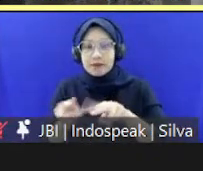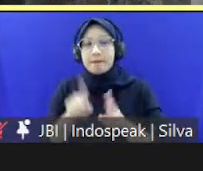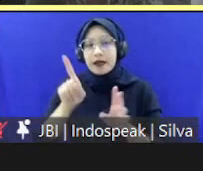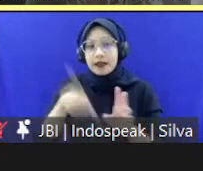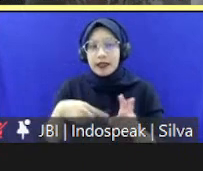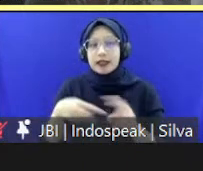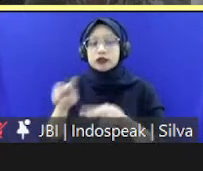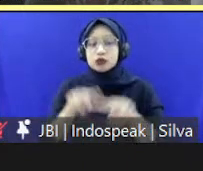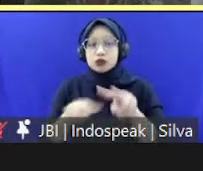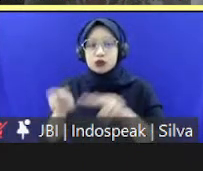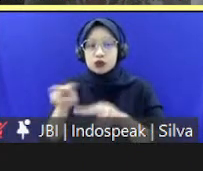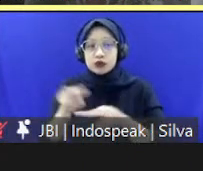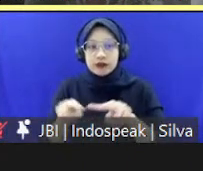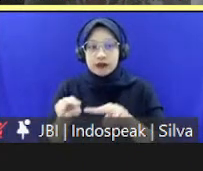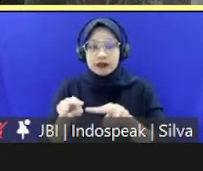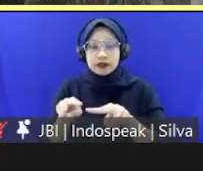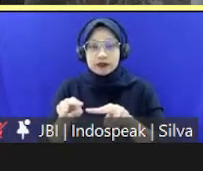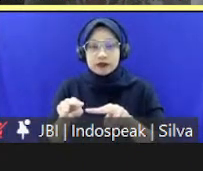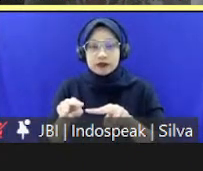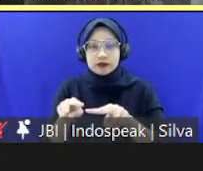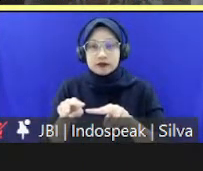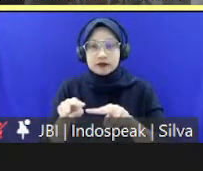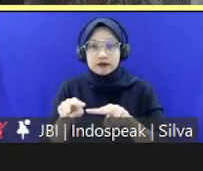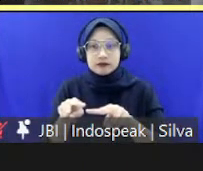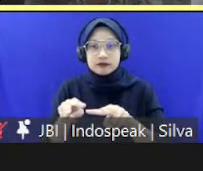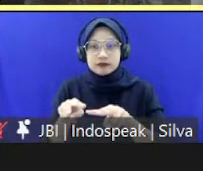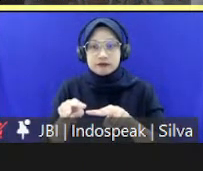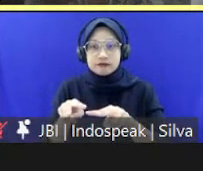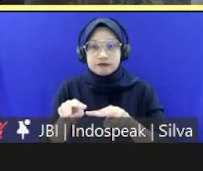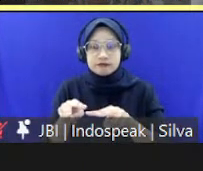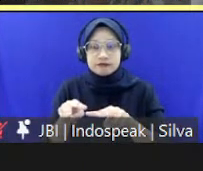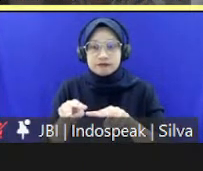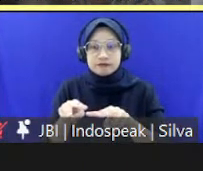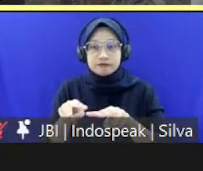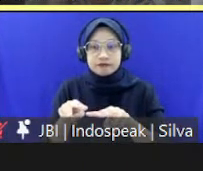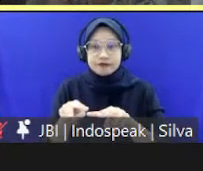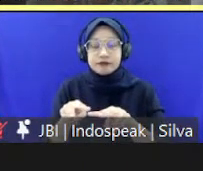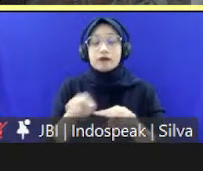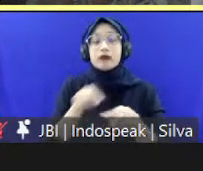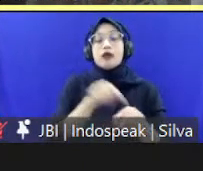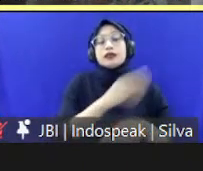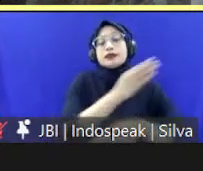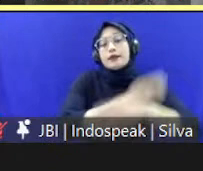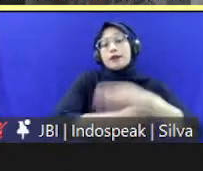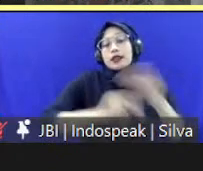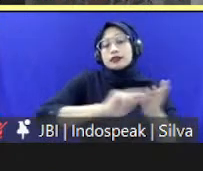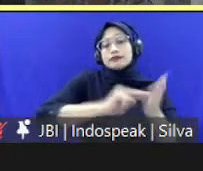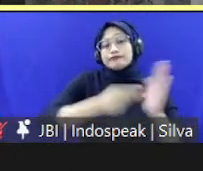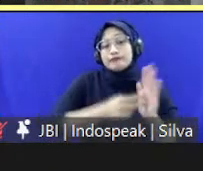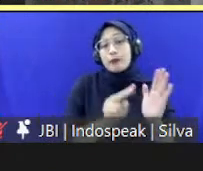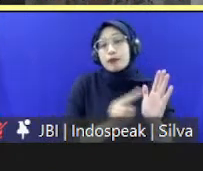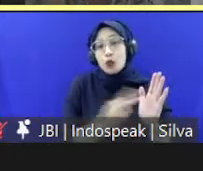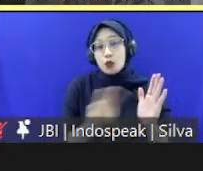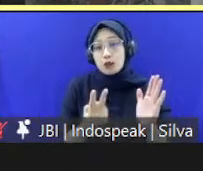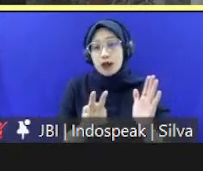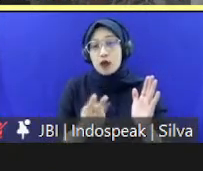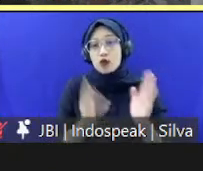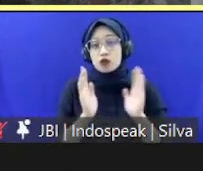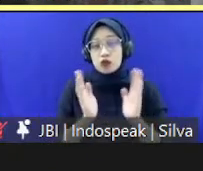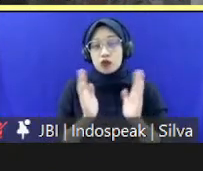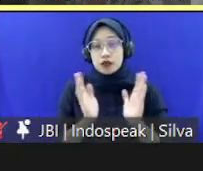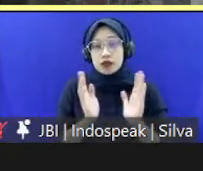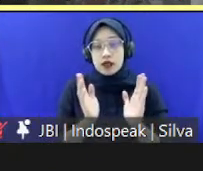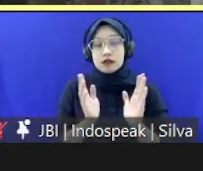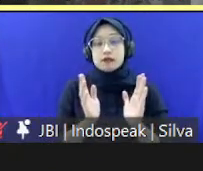representative of the population. But as you can see, there are changes in the definition, even within the same